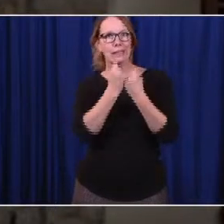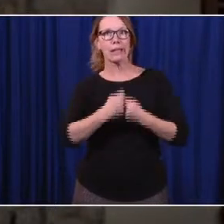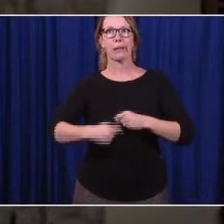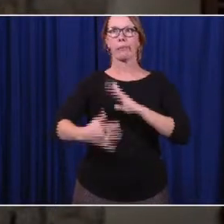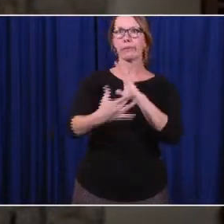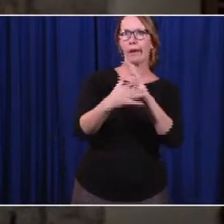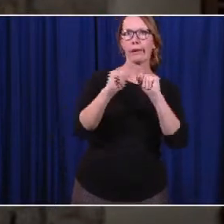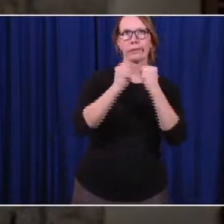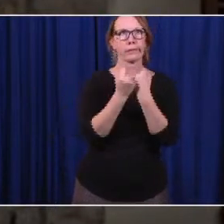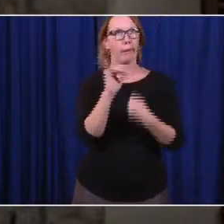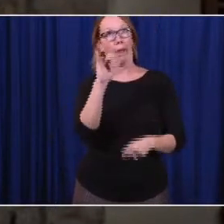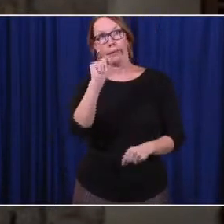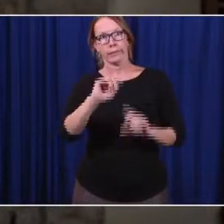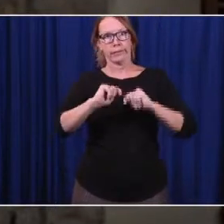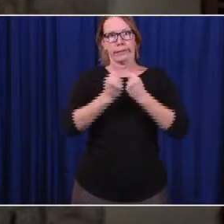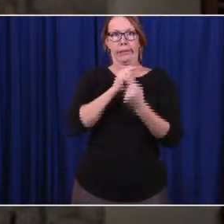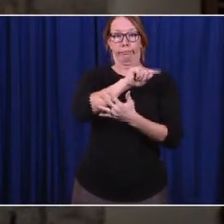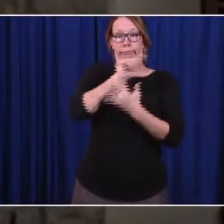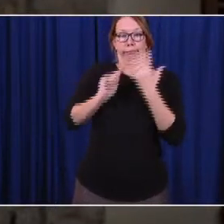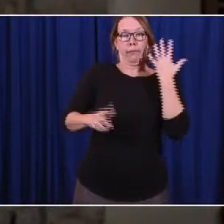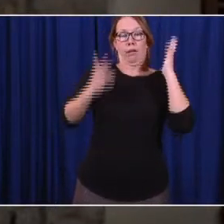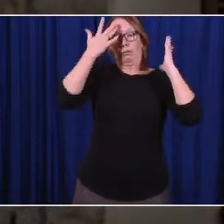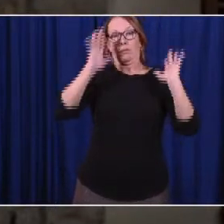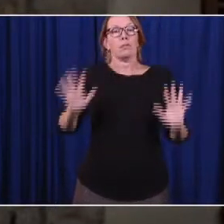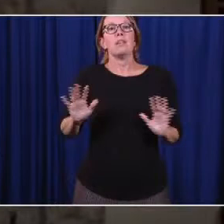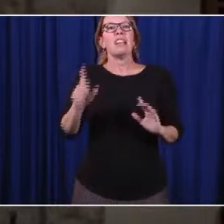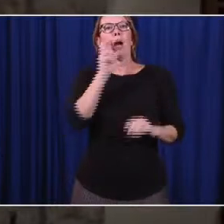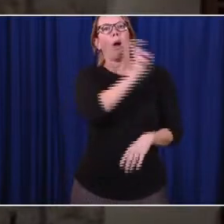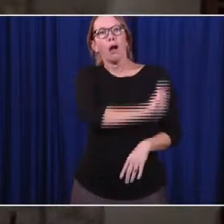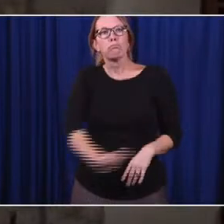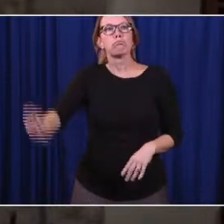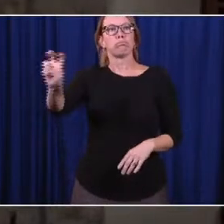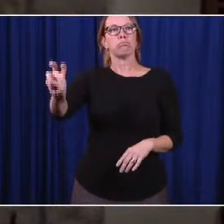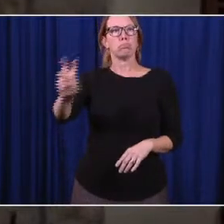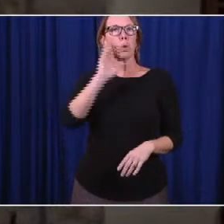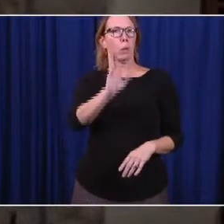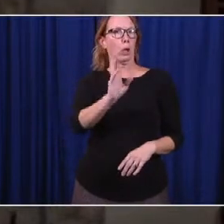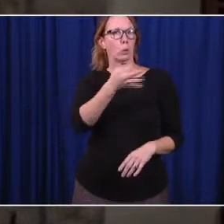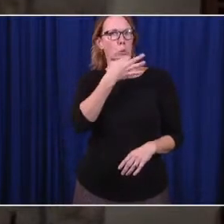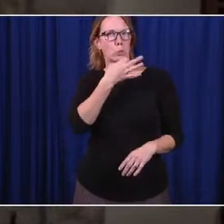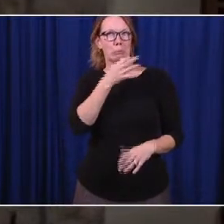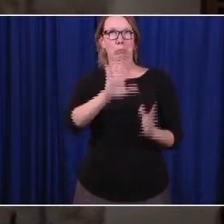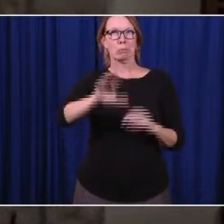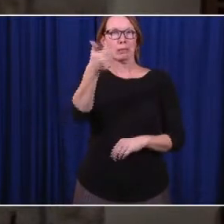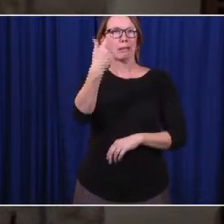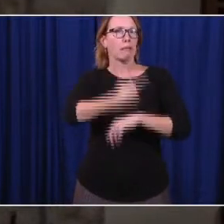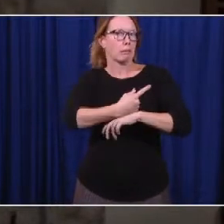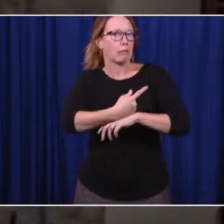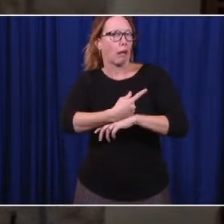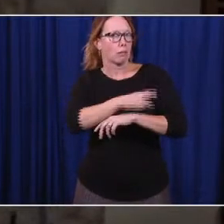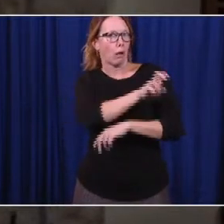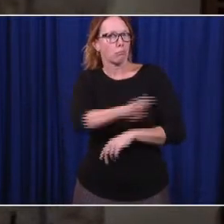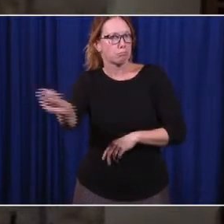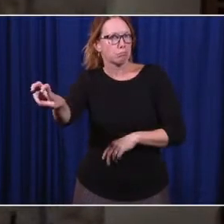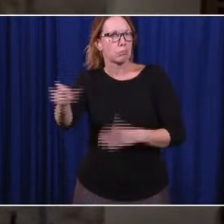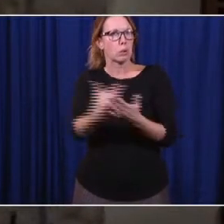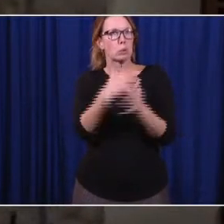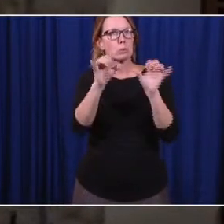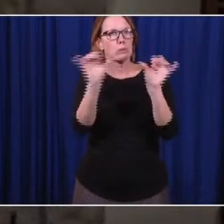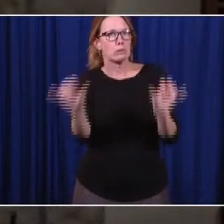team, IT team have got that worked out. There will be switch over sometime in the next 10 days. And,